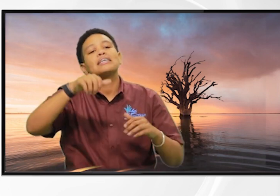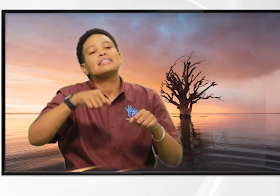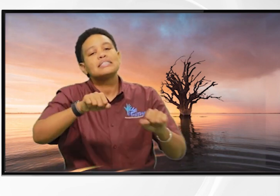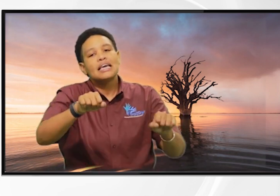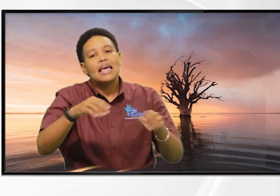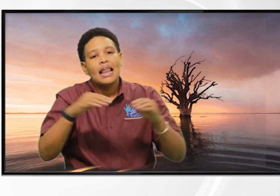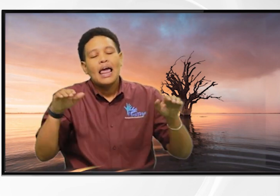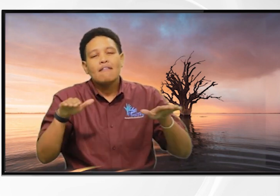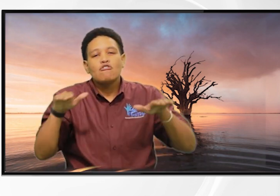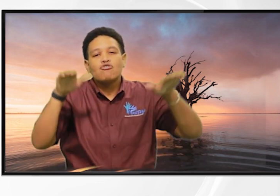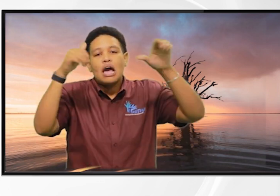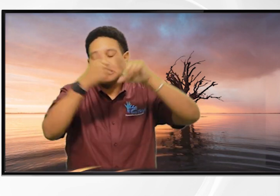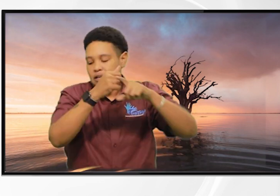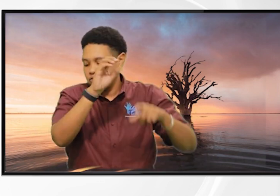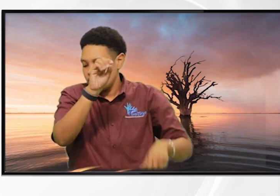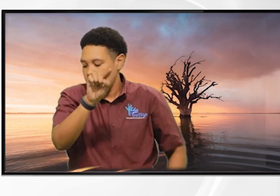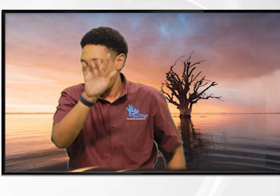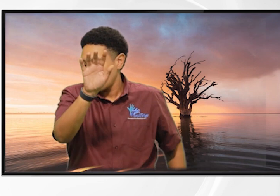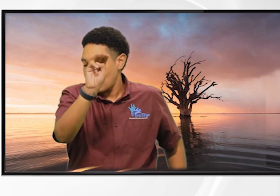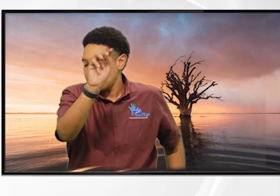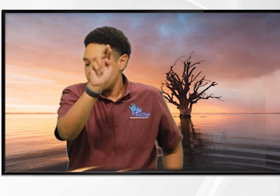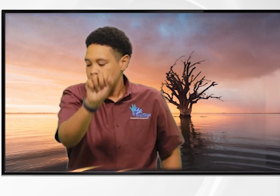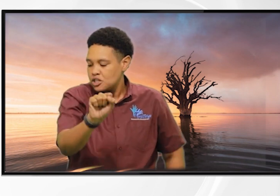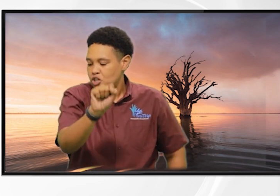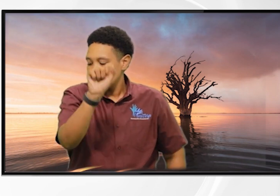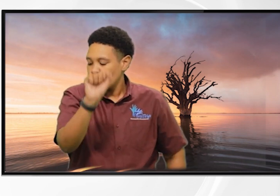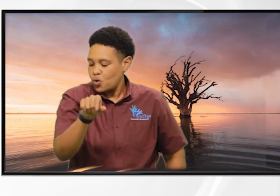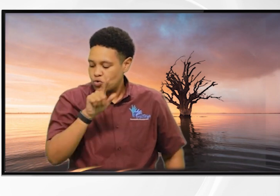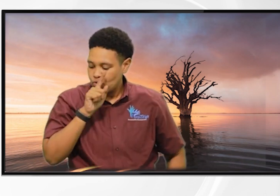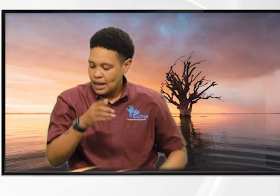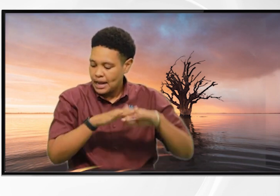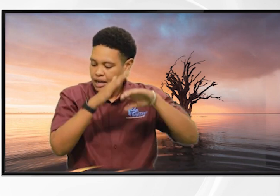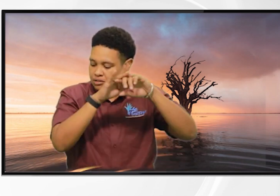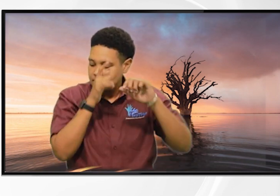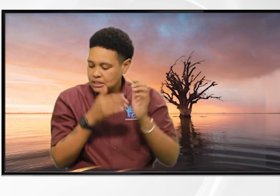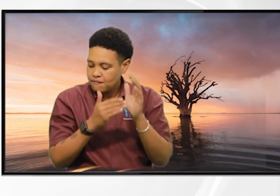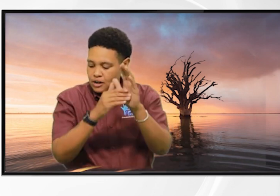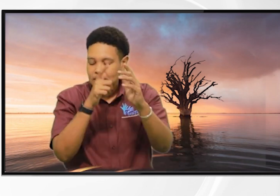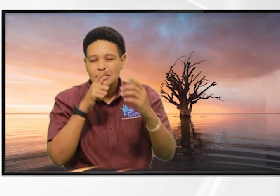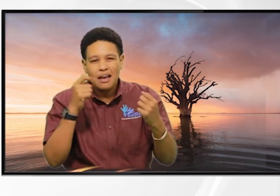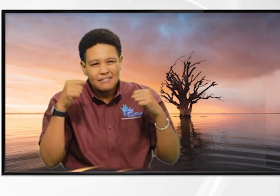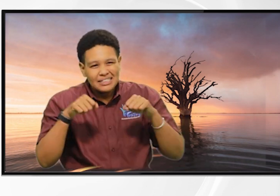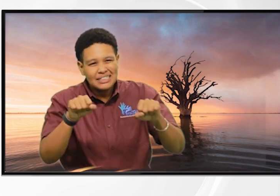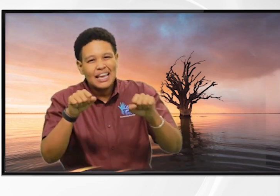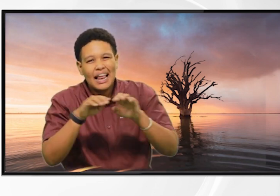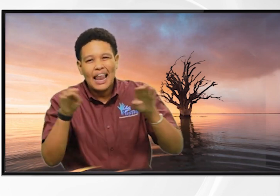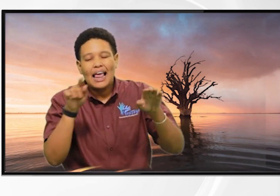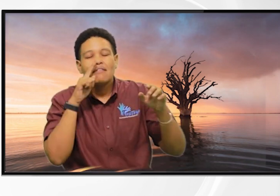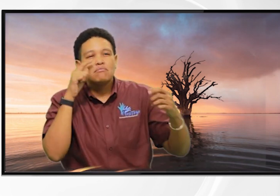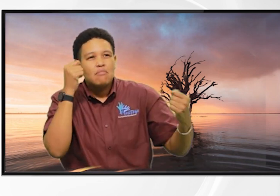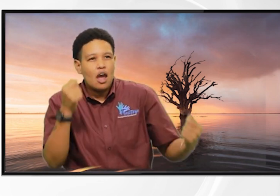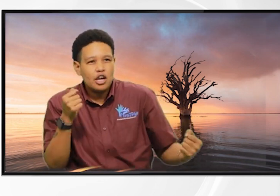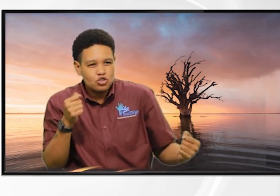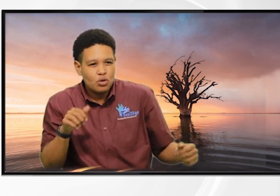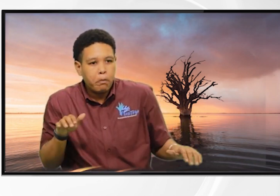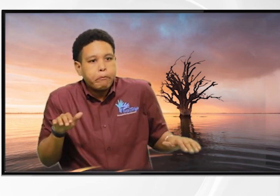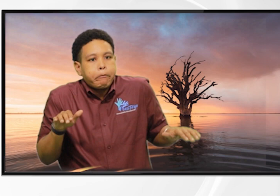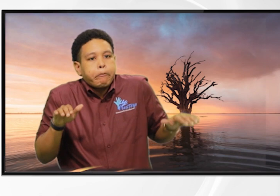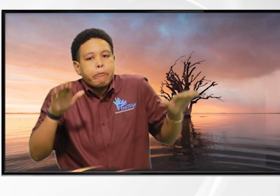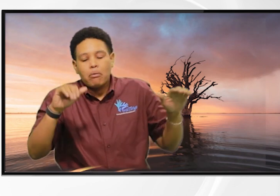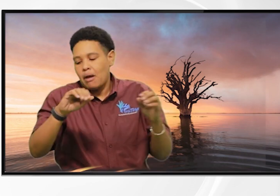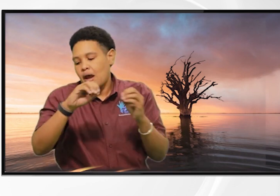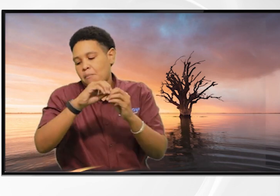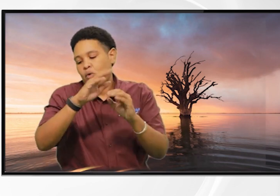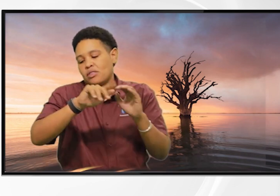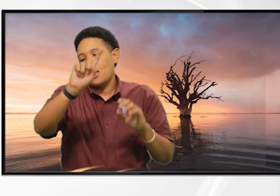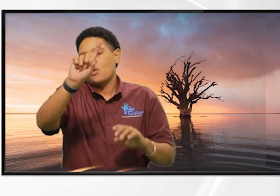rise of 0.5 meter could increase the frequency of sea level extremes by more than 1 order